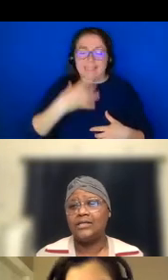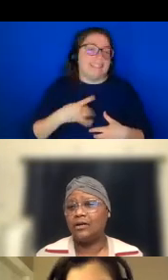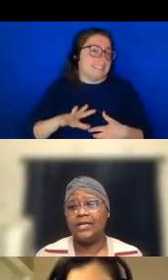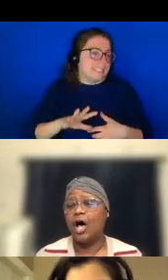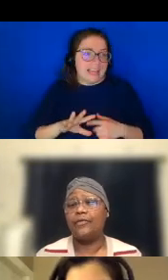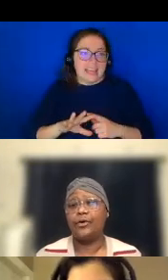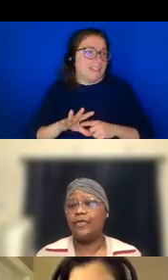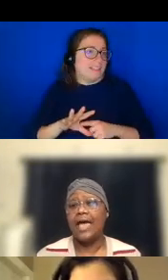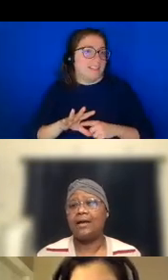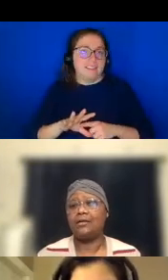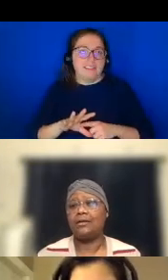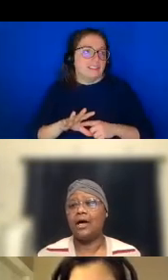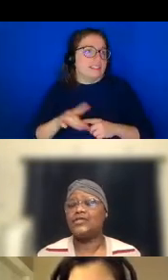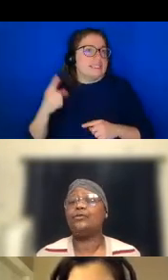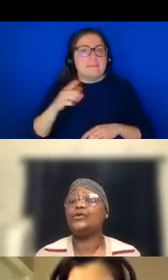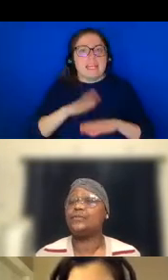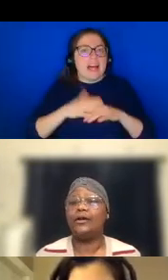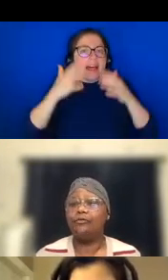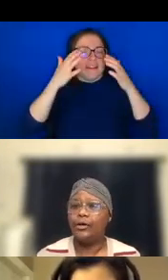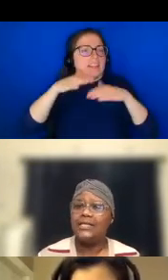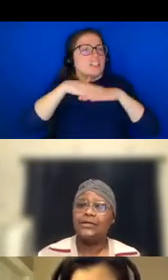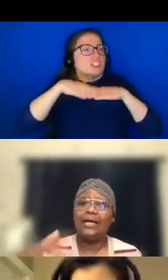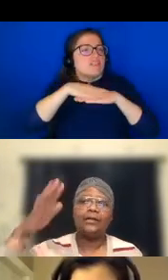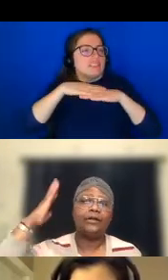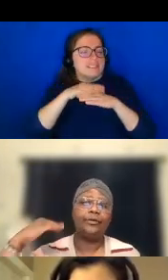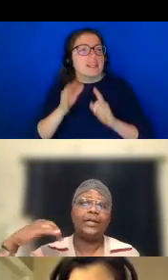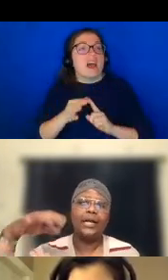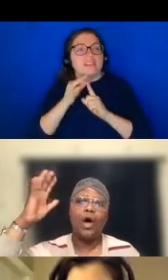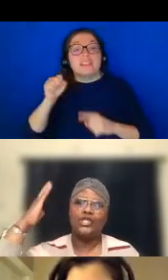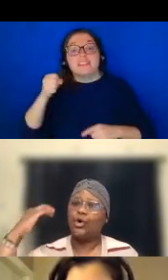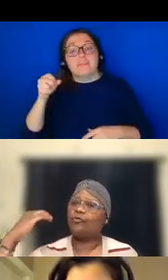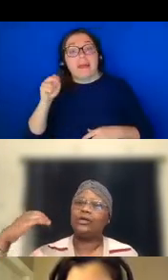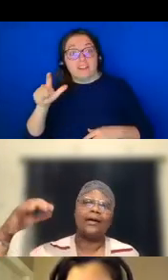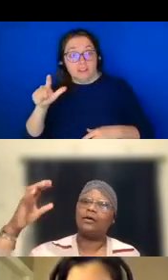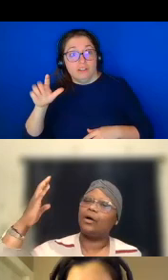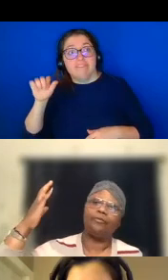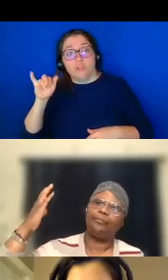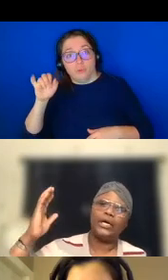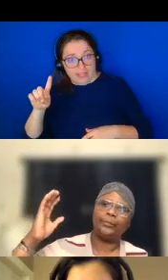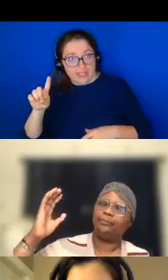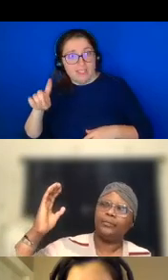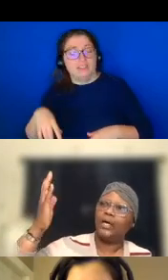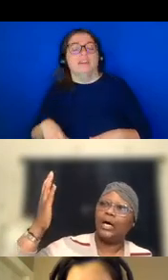its surface other than cerebrospinal fluid, so that clear fluid kind of washing over like a